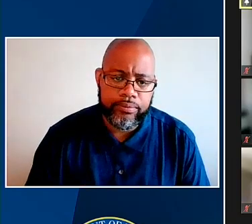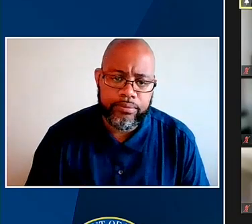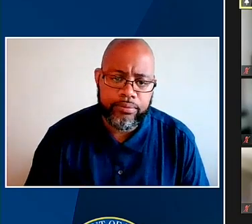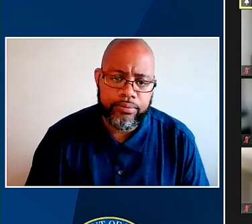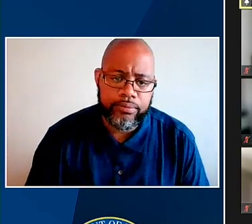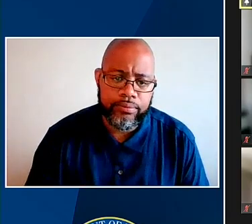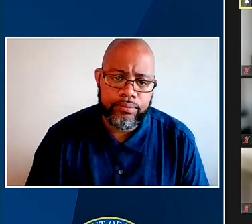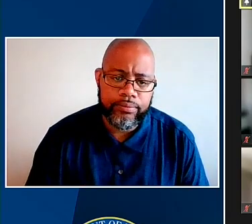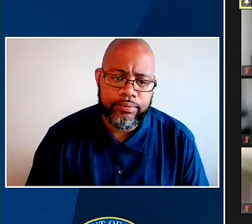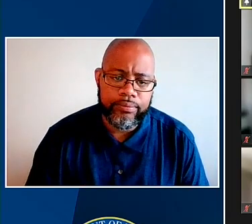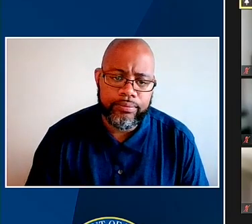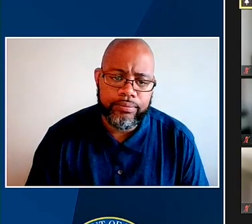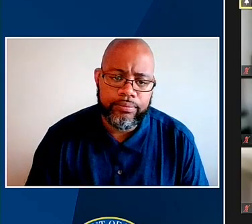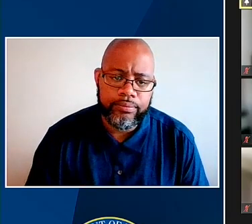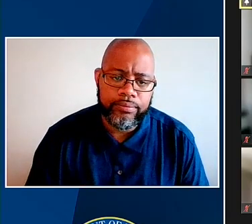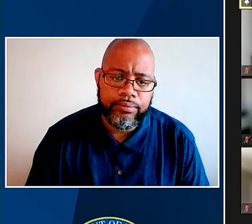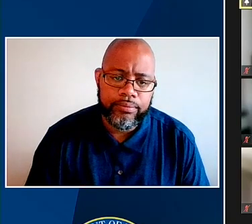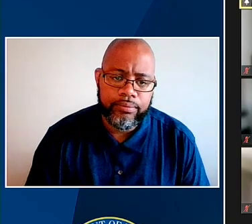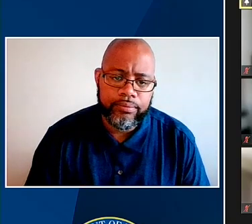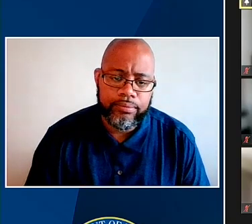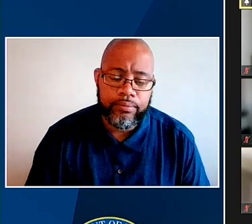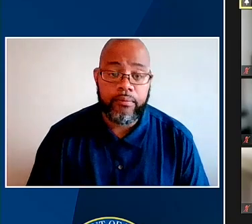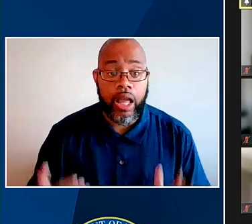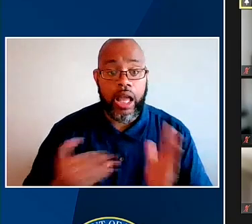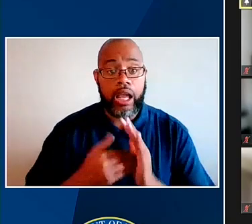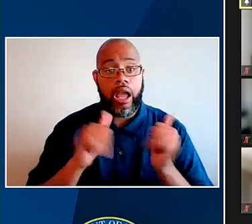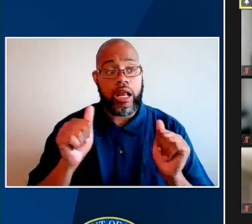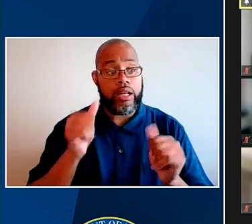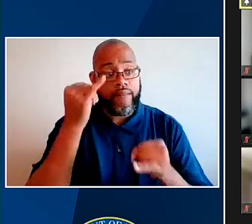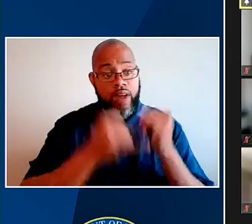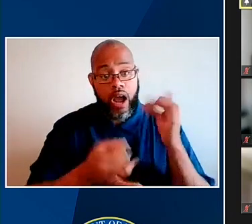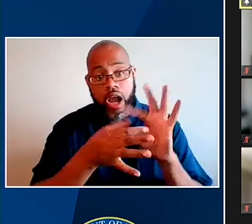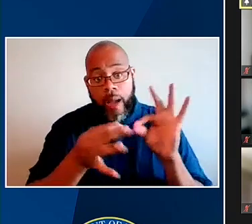Thank you all. And again, any final comments